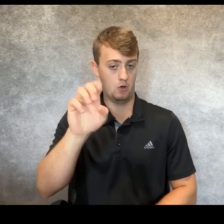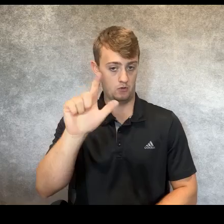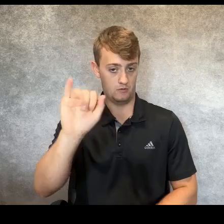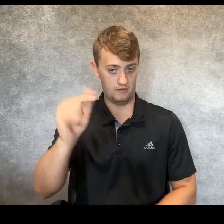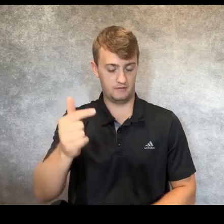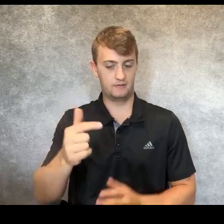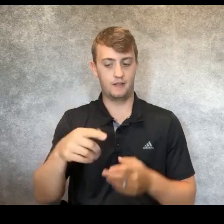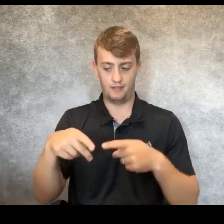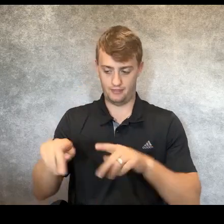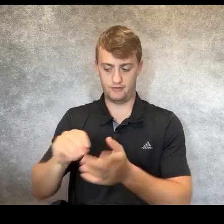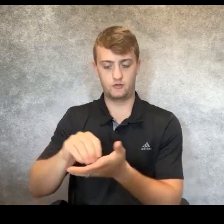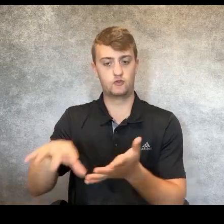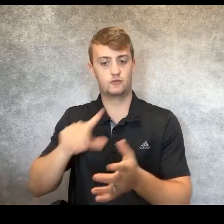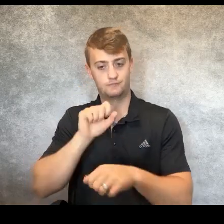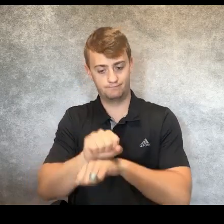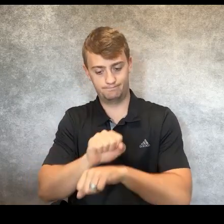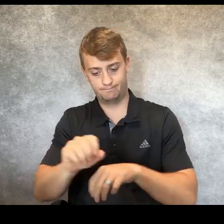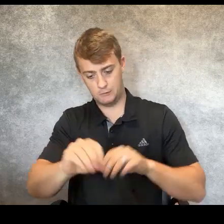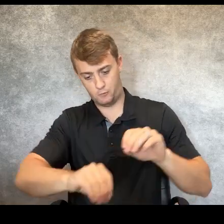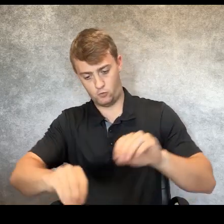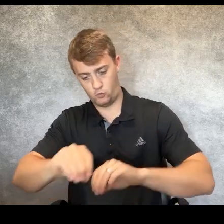to physically move the blocks.